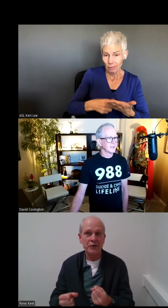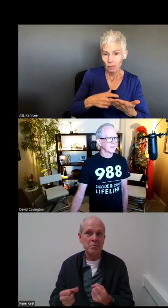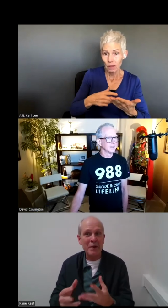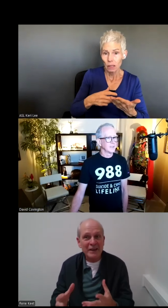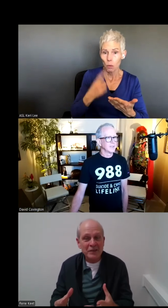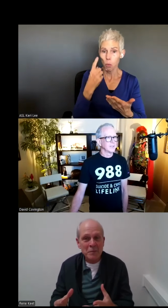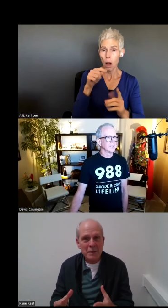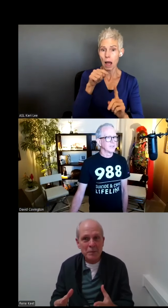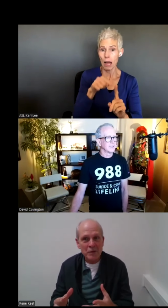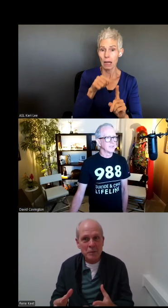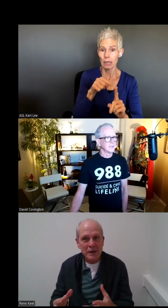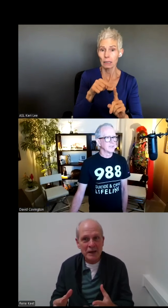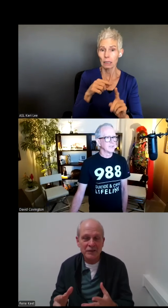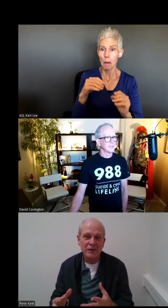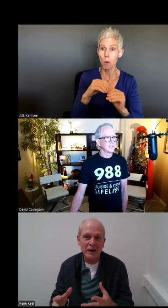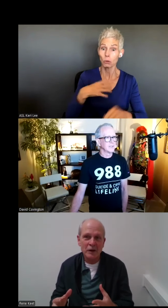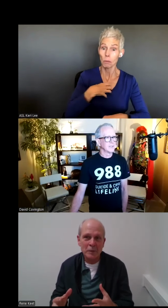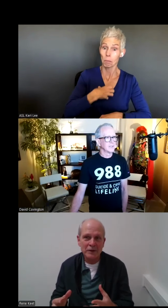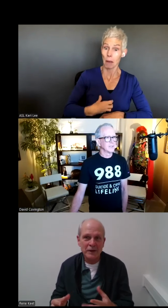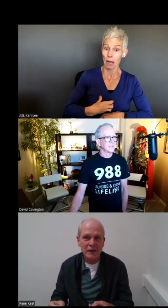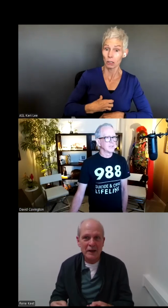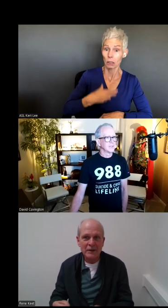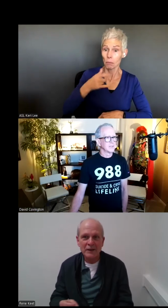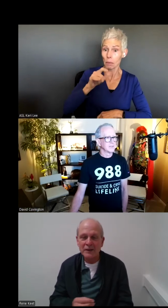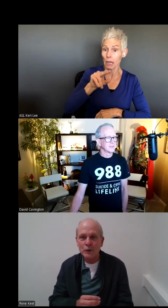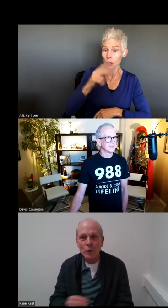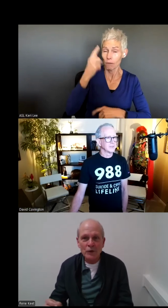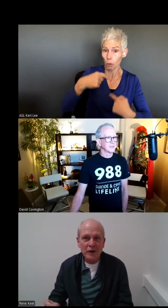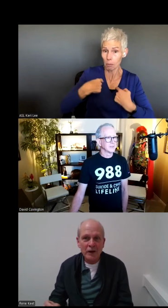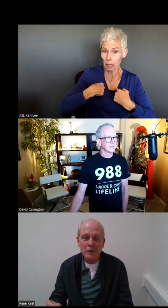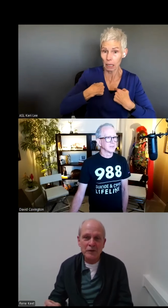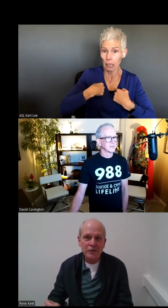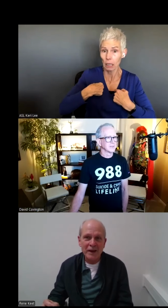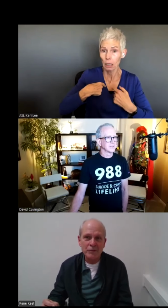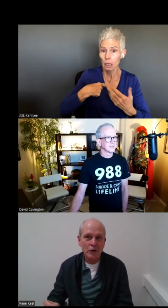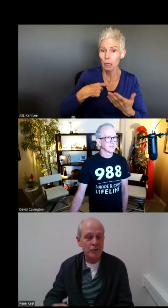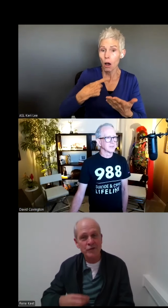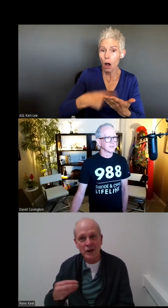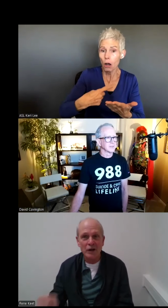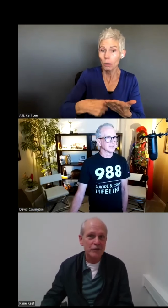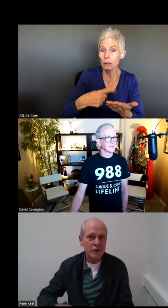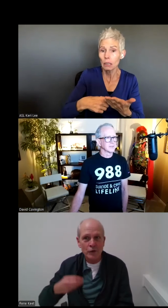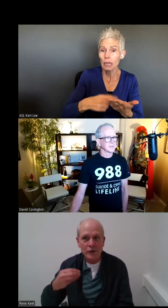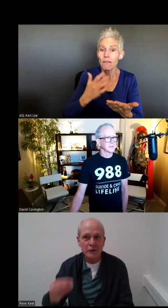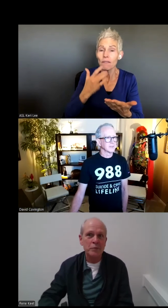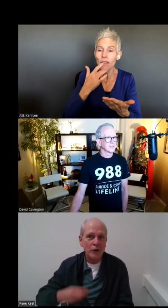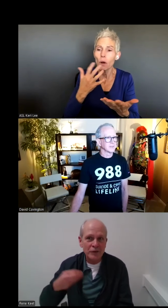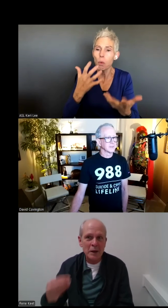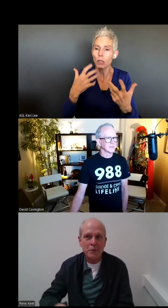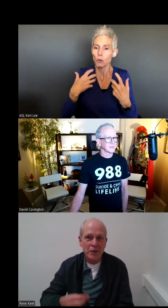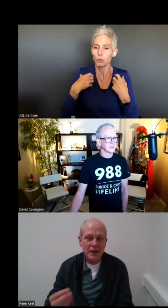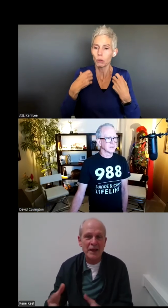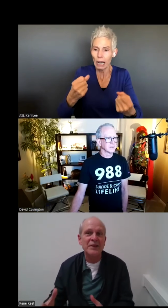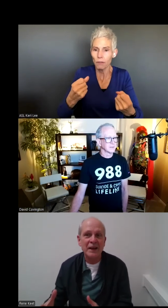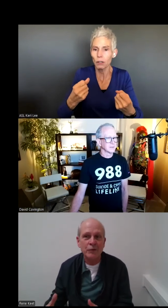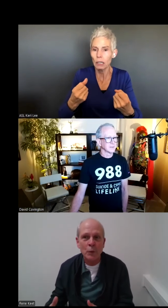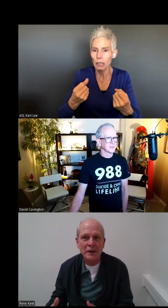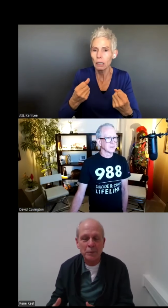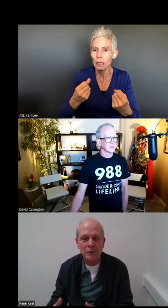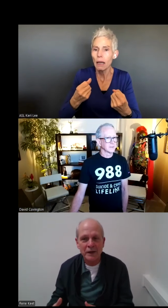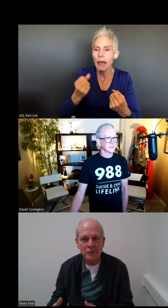the most passion maybe for me is this argument that I hear all these arguments in favor of a recovery-oriented approach, empathy,